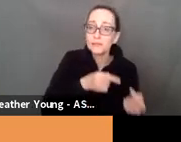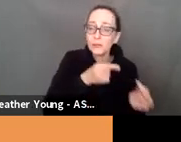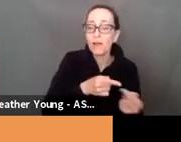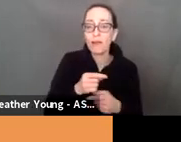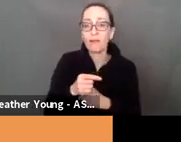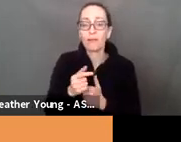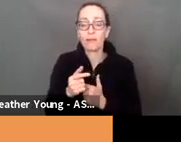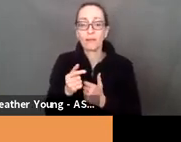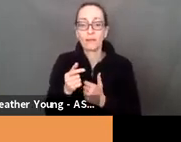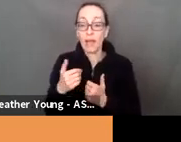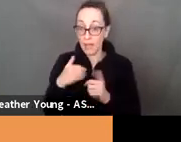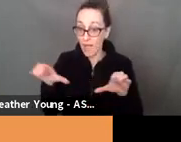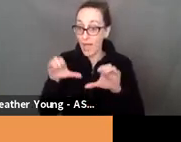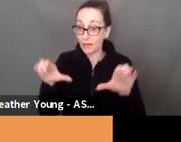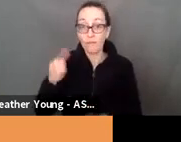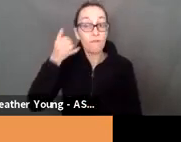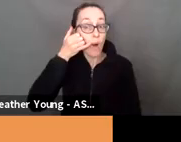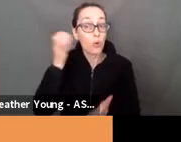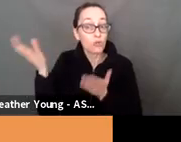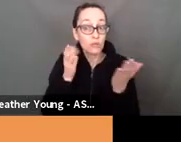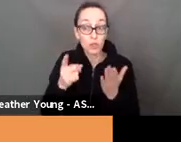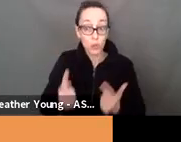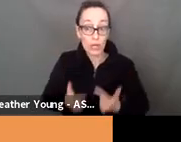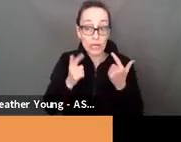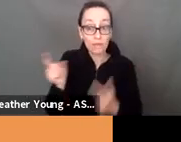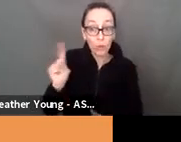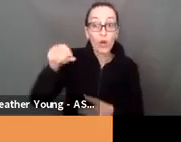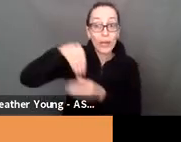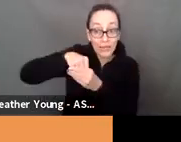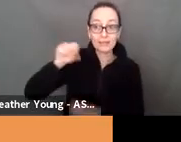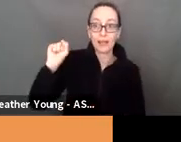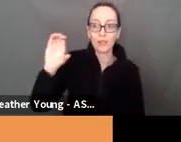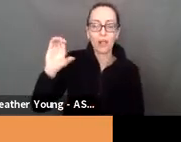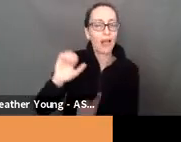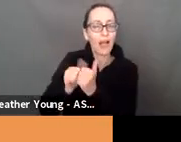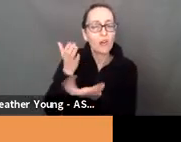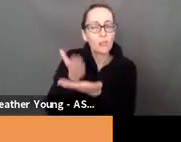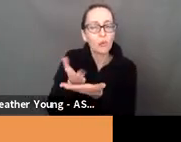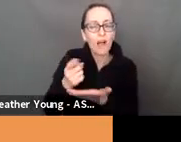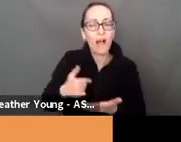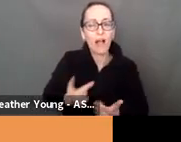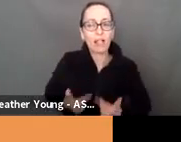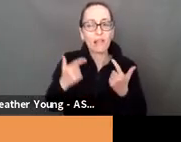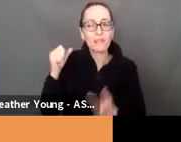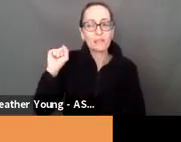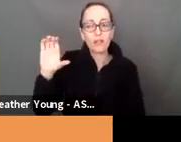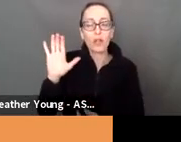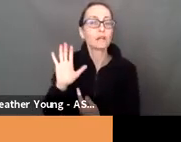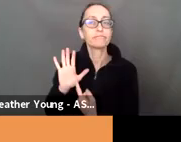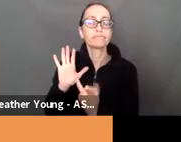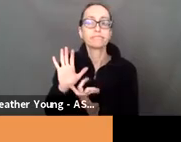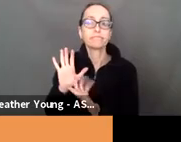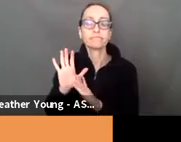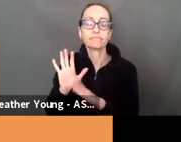and live in the state of South Carolina, which you can prove by showing that South Carolina ID. And that's how you qualify. All